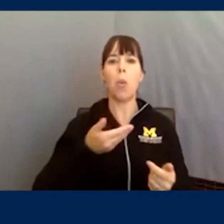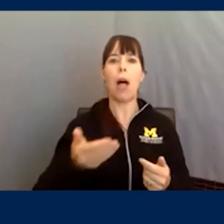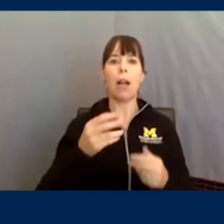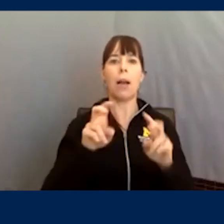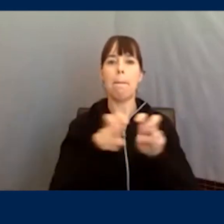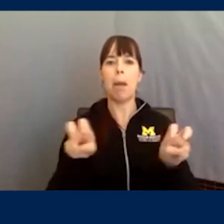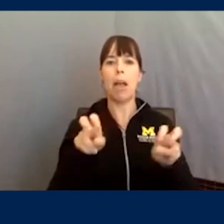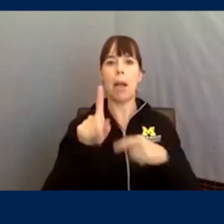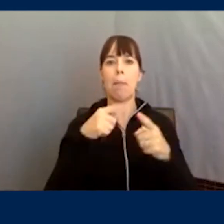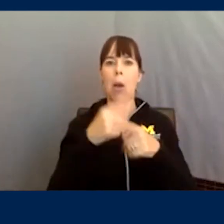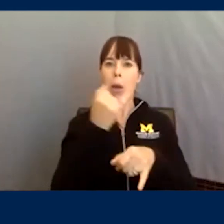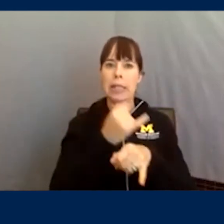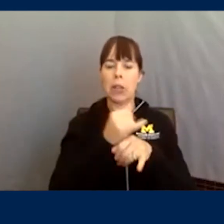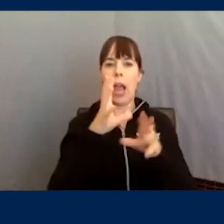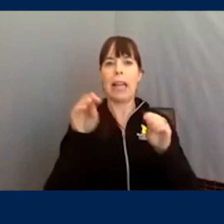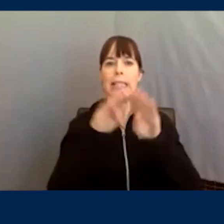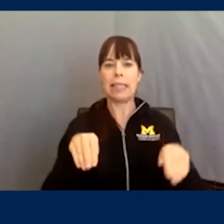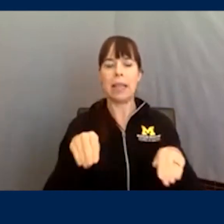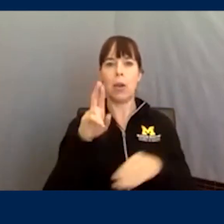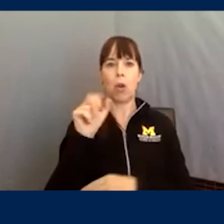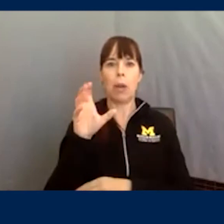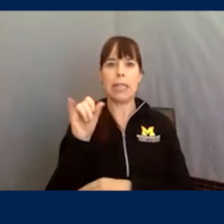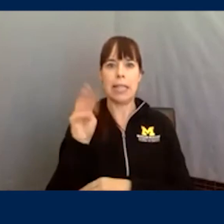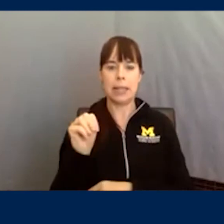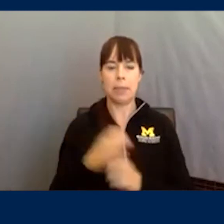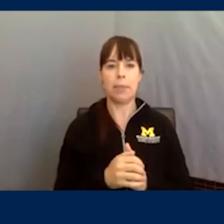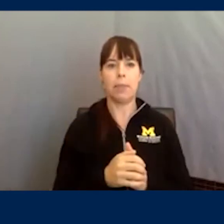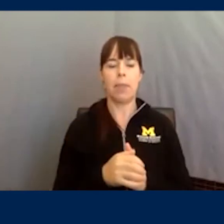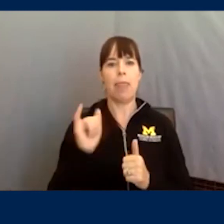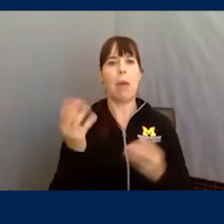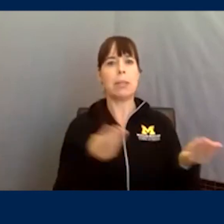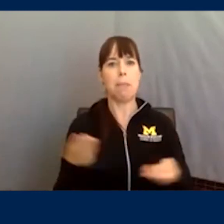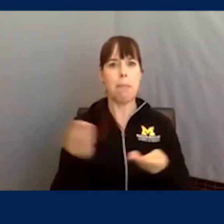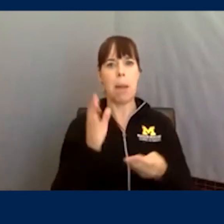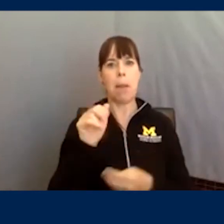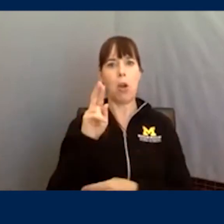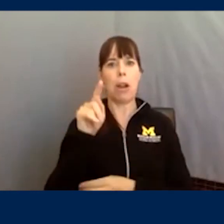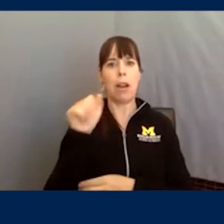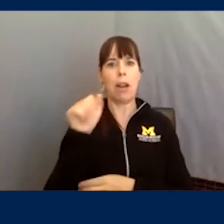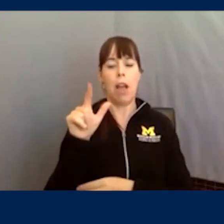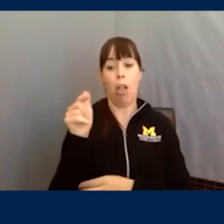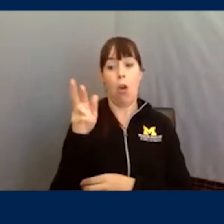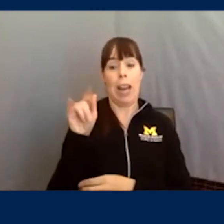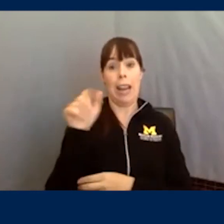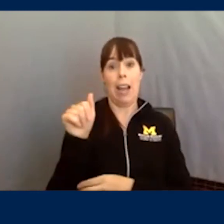on institutional and systemic racism. This will be moderated by Loretta Thomas, who is the